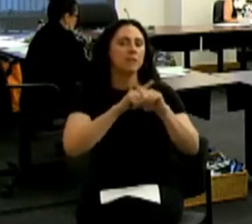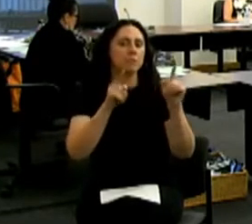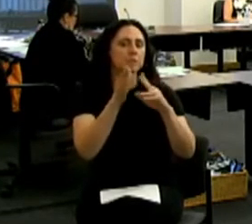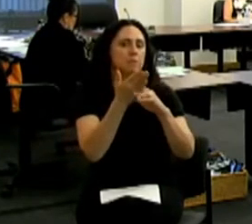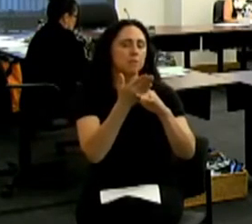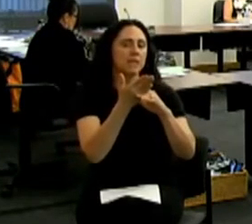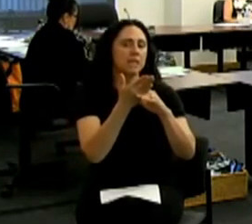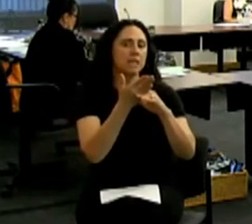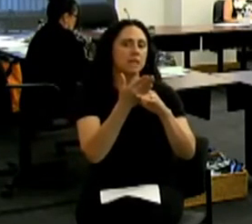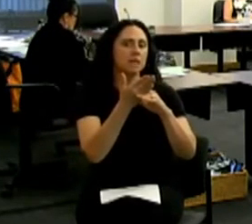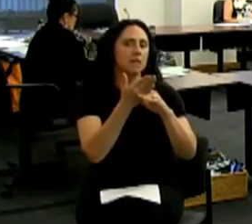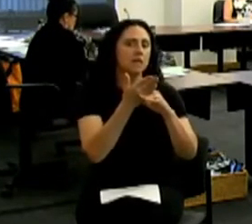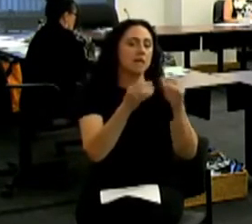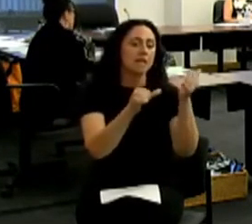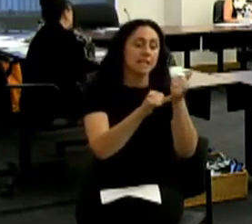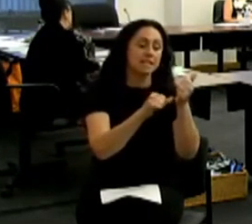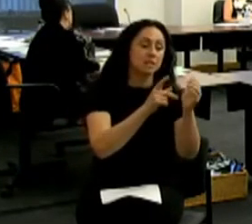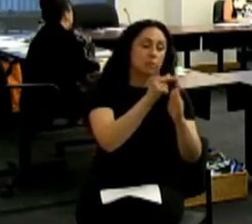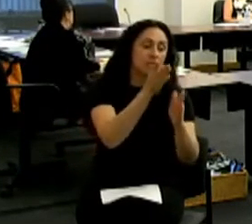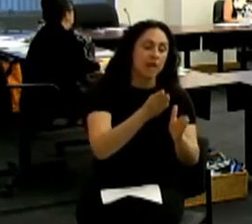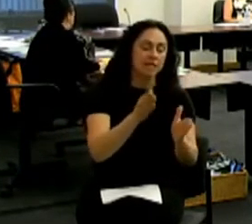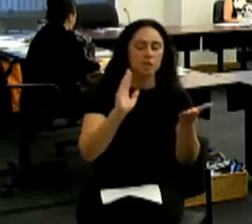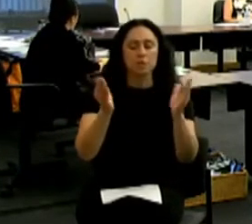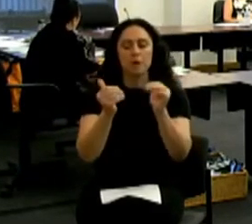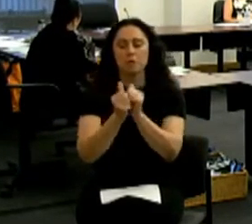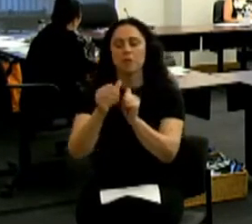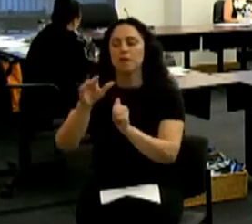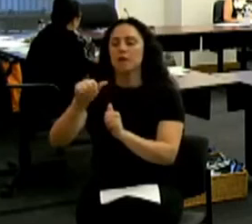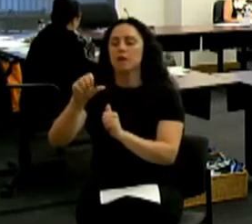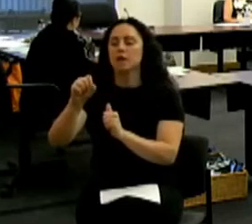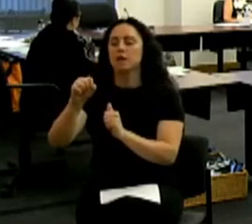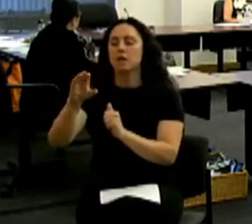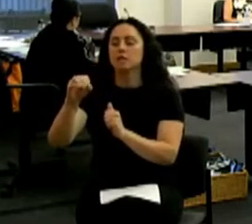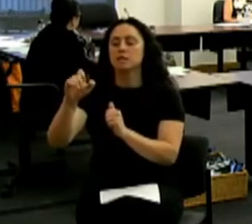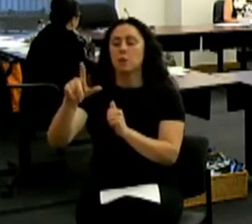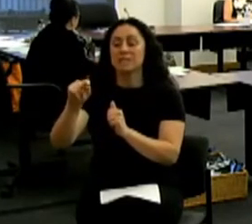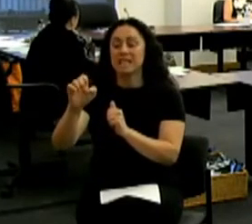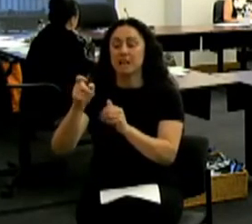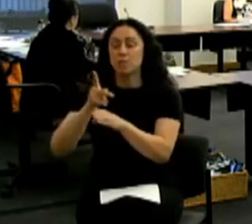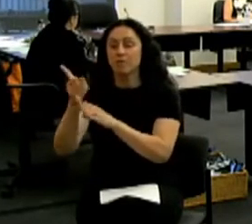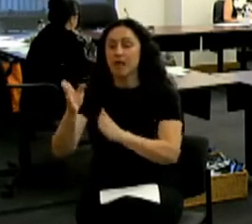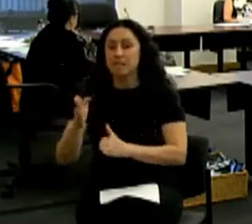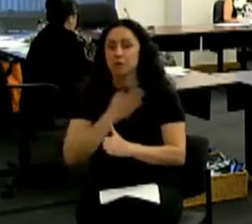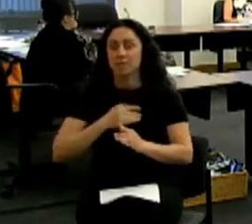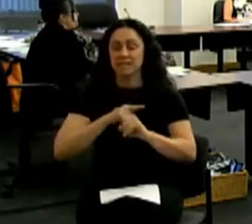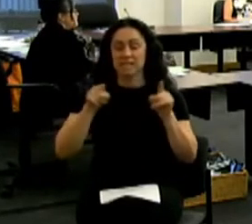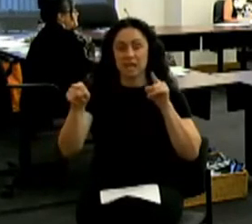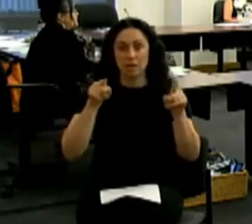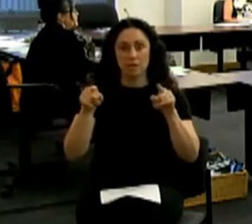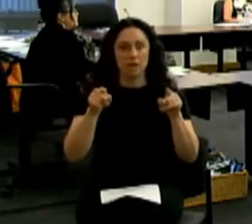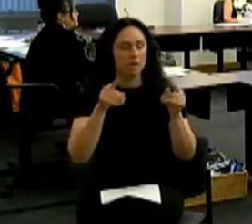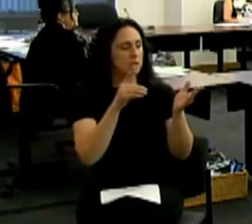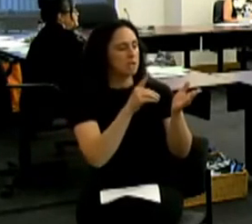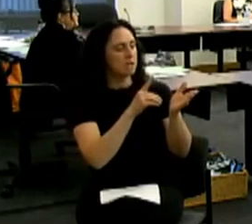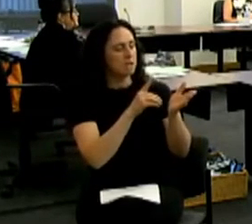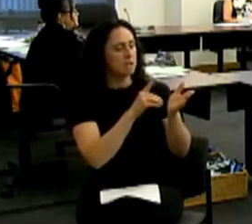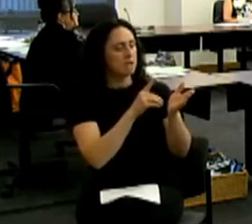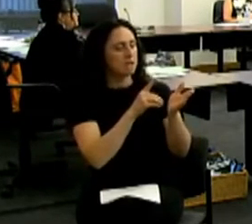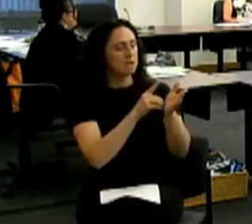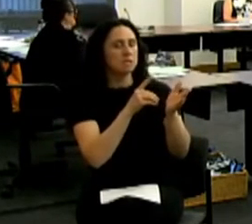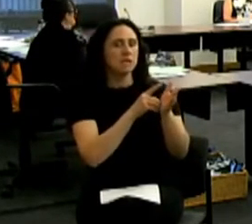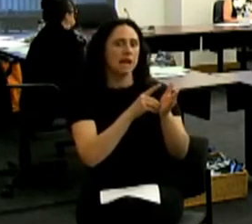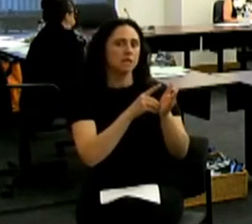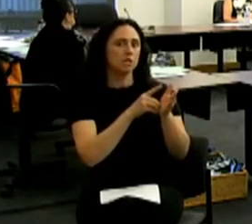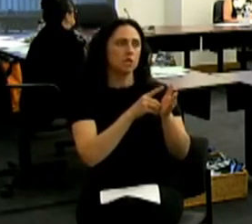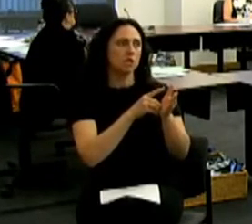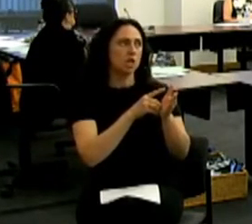difference between the assistant professor versus associate professor. Dr. Farmer, Dr. Gray is not